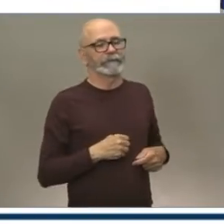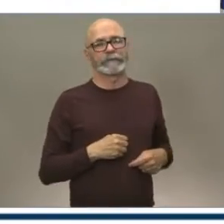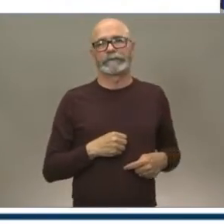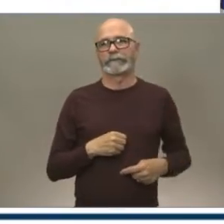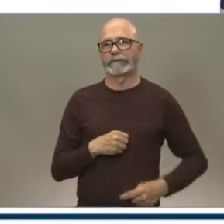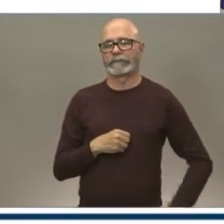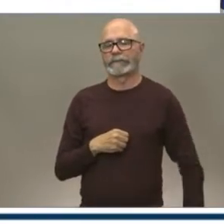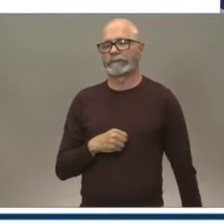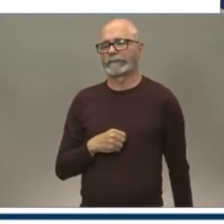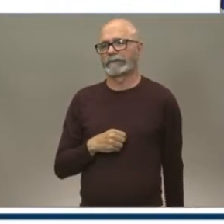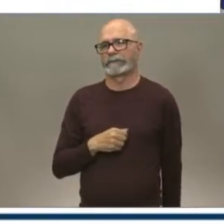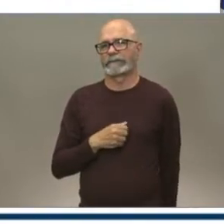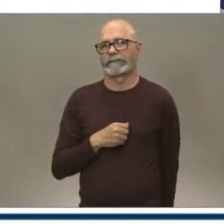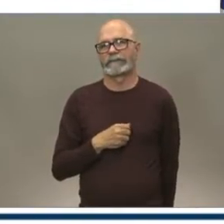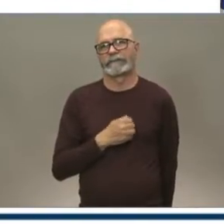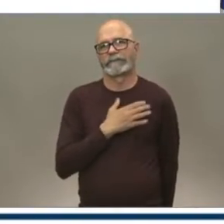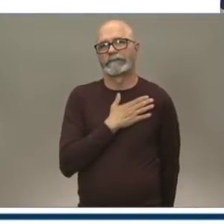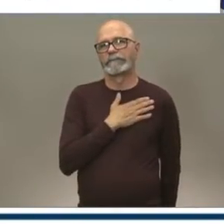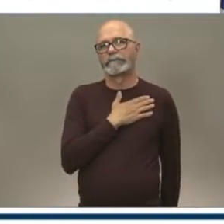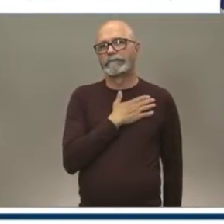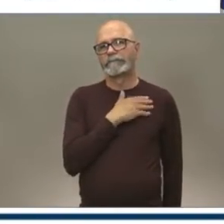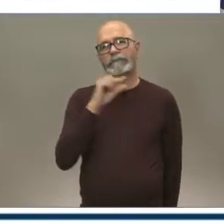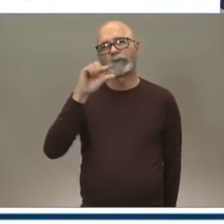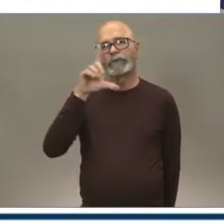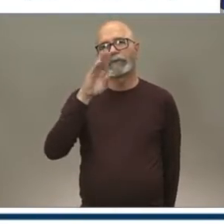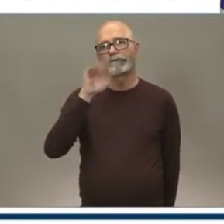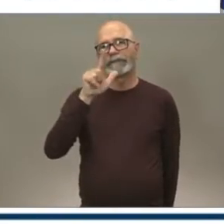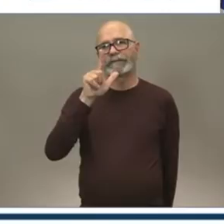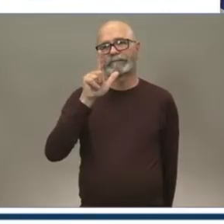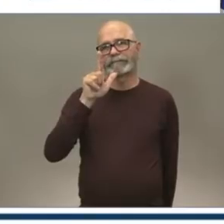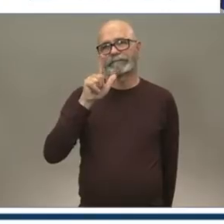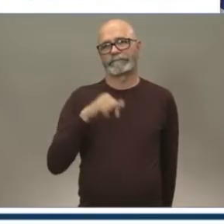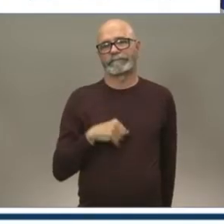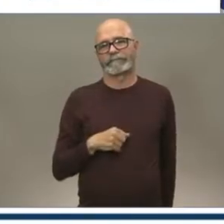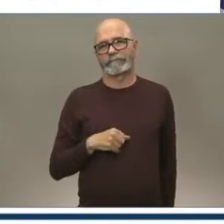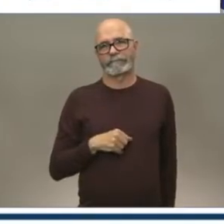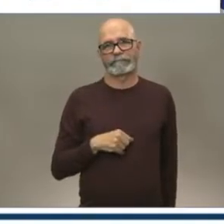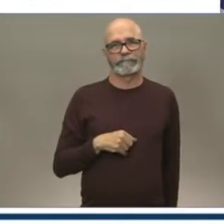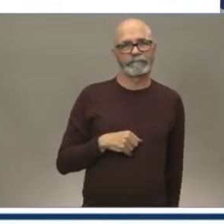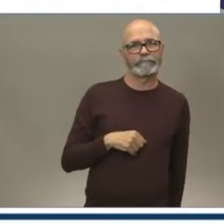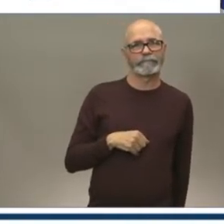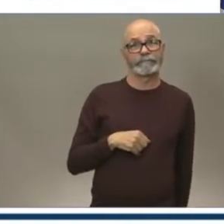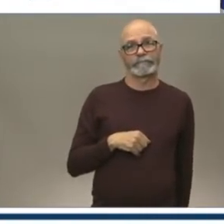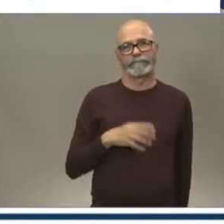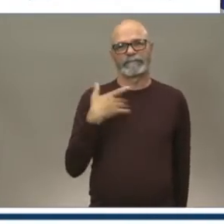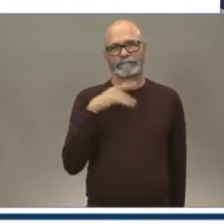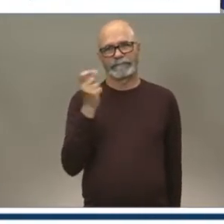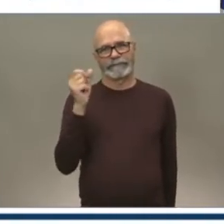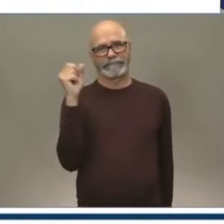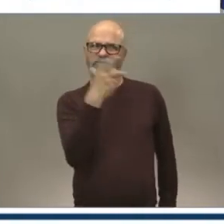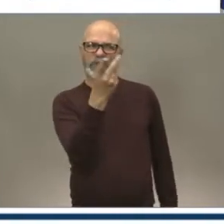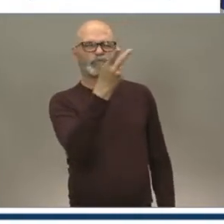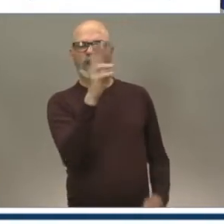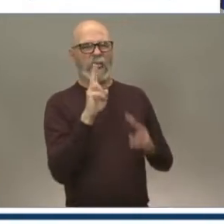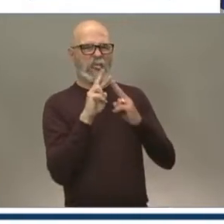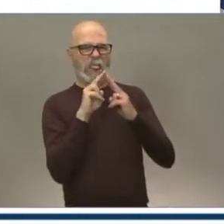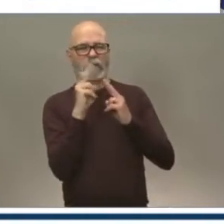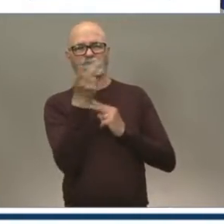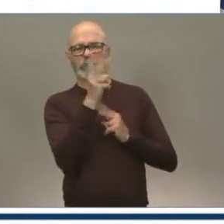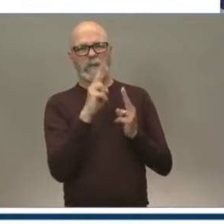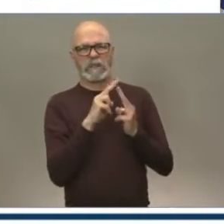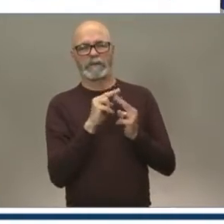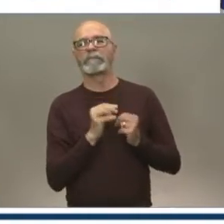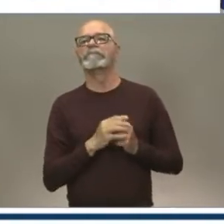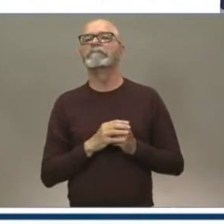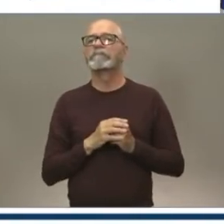briefing. We'll start with Alicia Drouse from Global. Go ahead, Alicia. Thank you. This question might be for both the Premier and Dr. Strang, but the Canadian